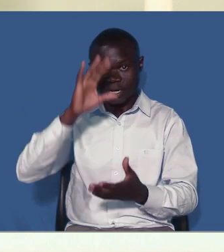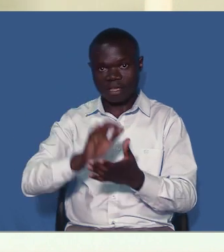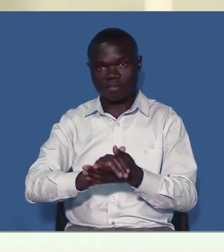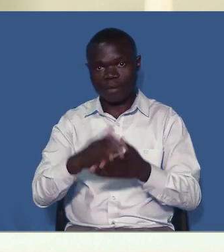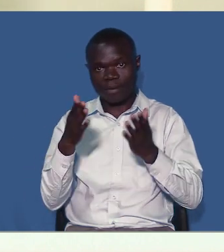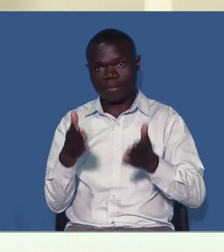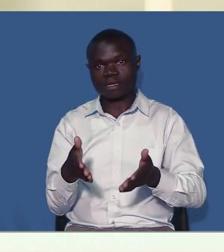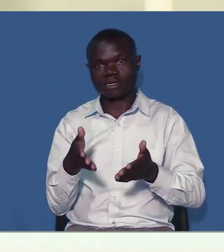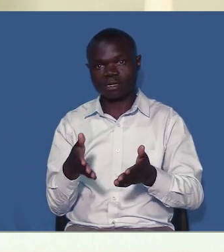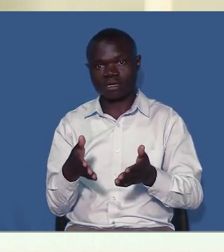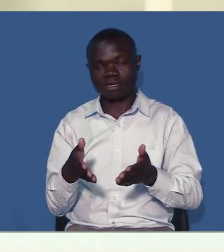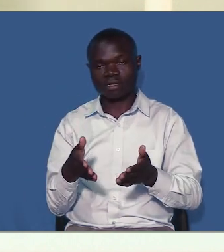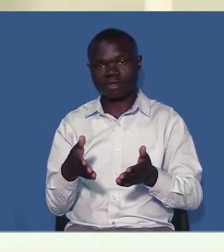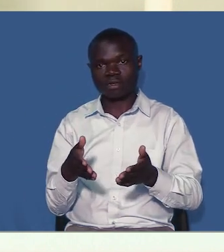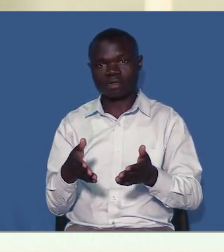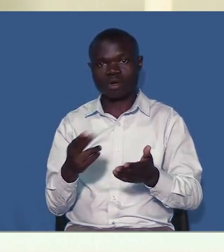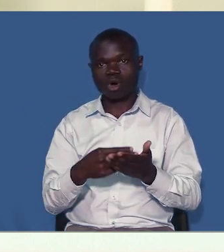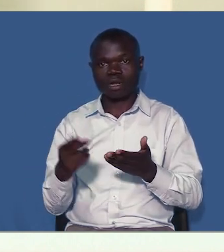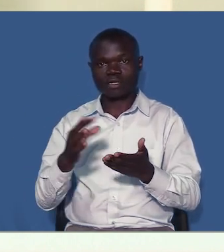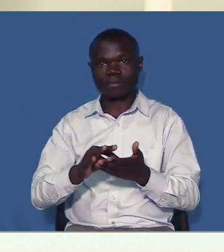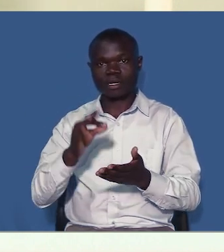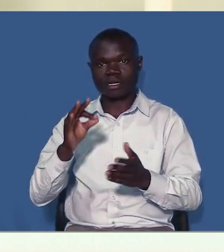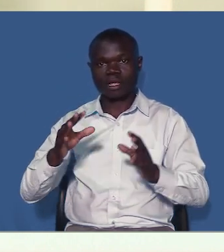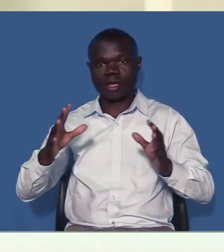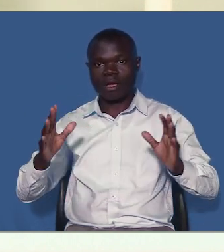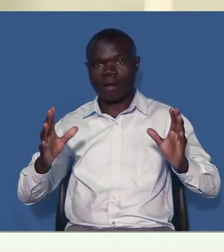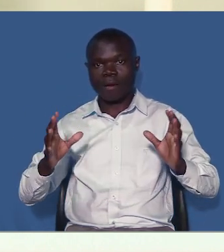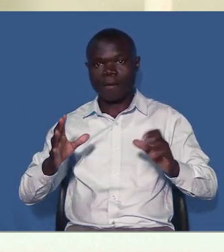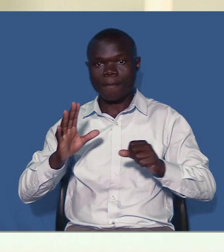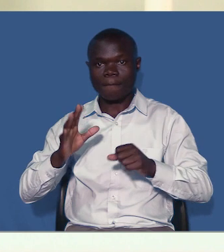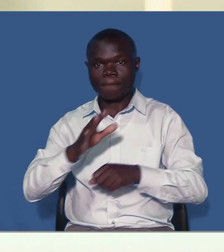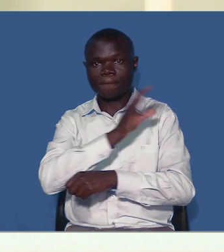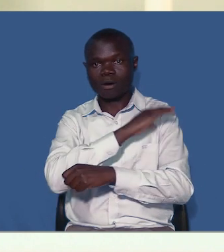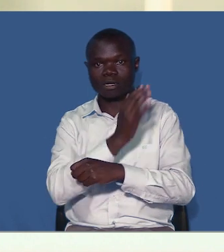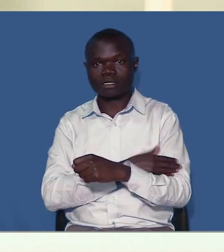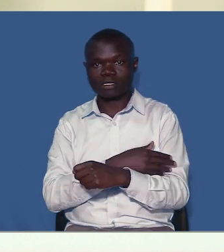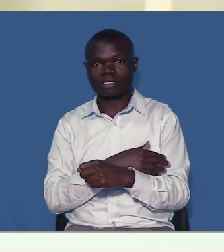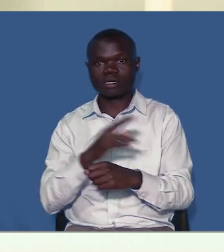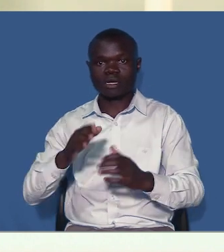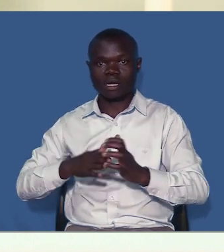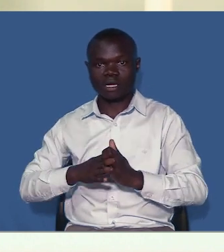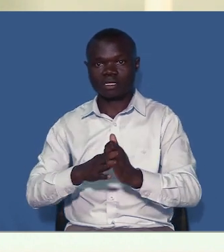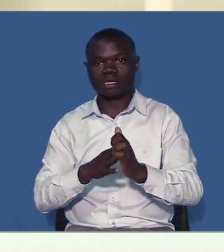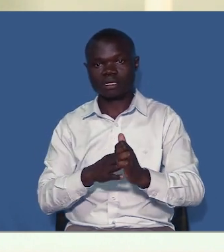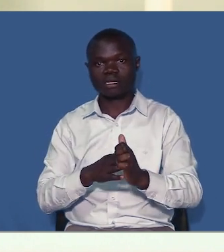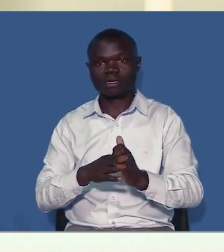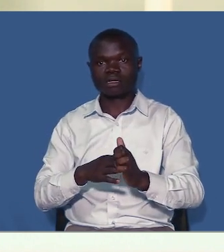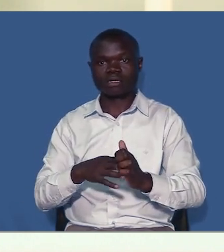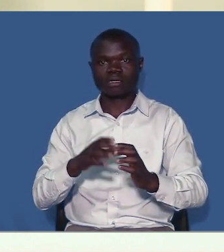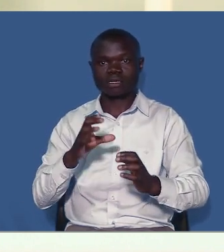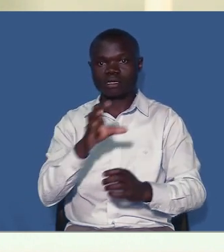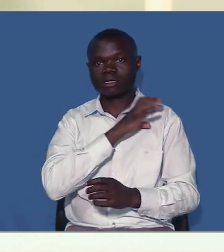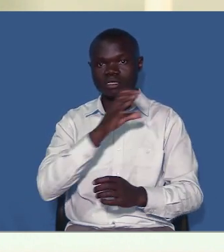sanctify us. The Holy Spirit empowers us and guides us in the Christian walk